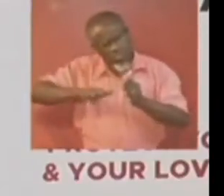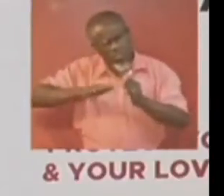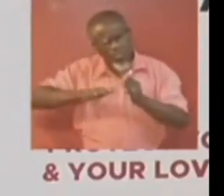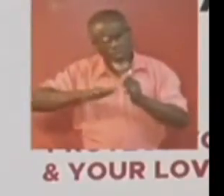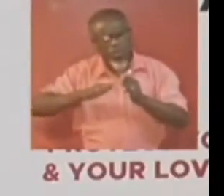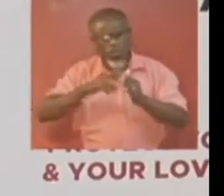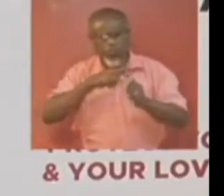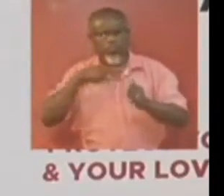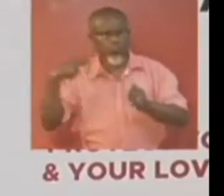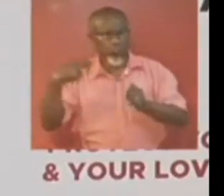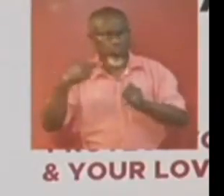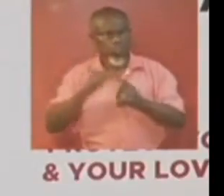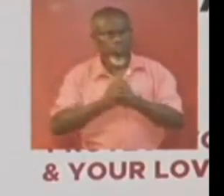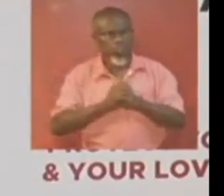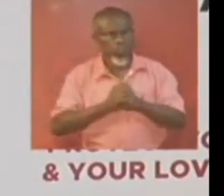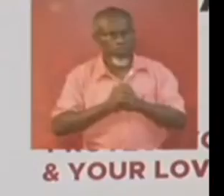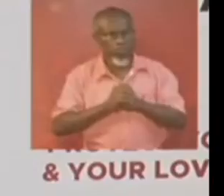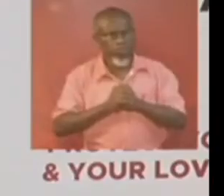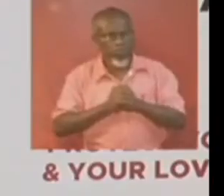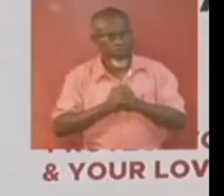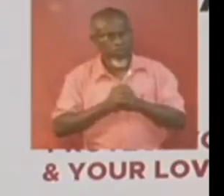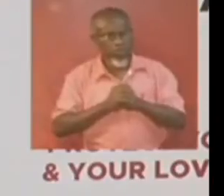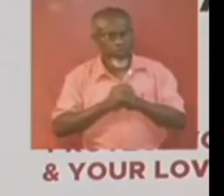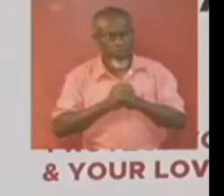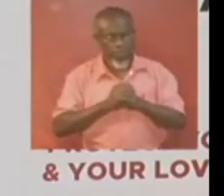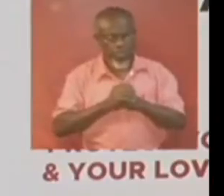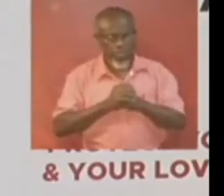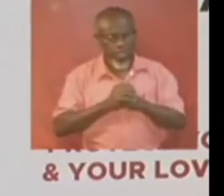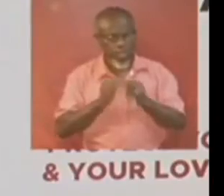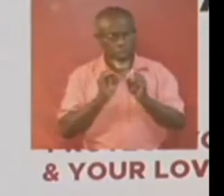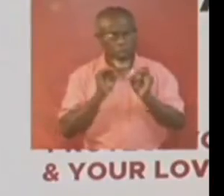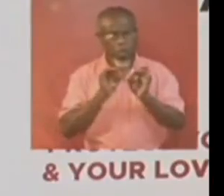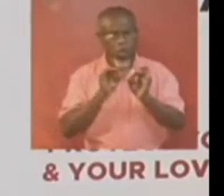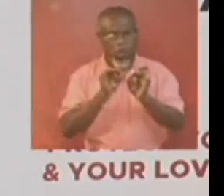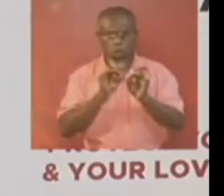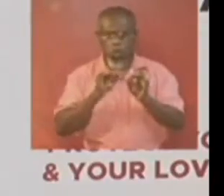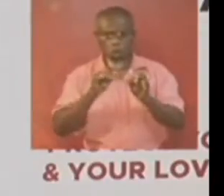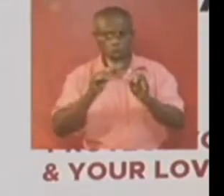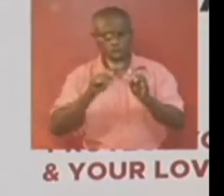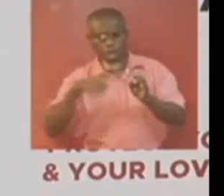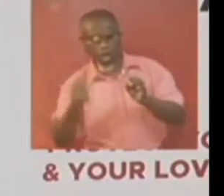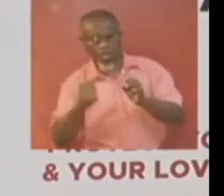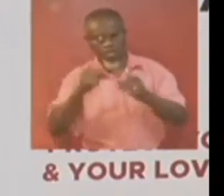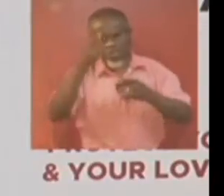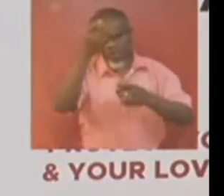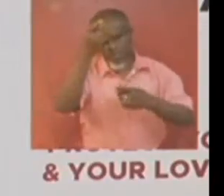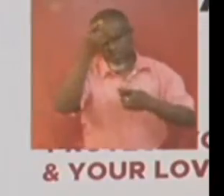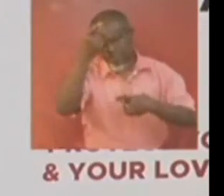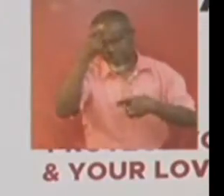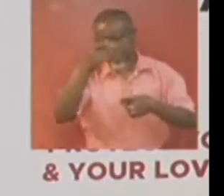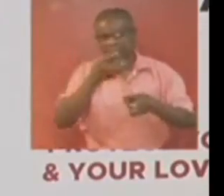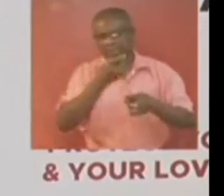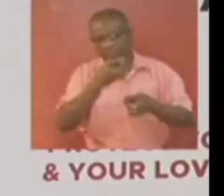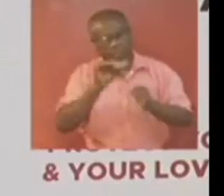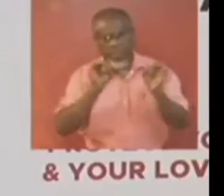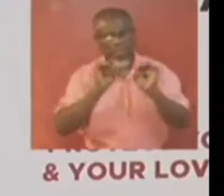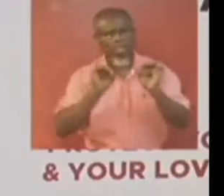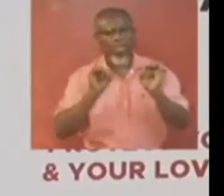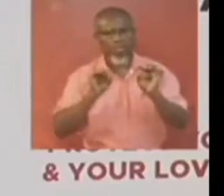mild or asymptomatic symptoms and the absence of coexisting medical problems such as